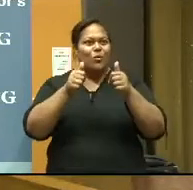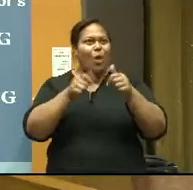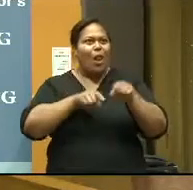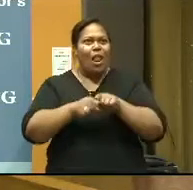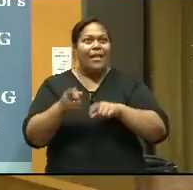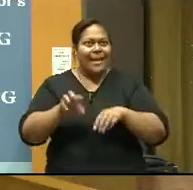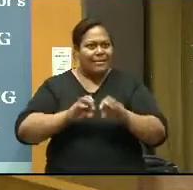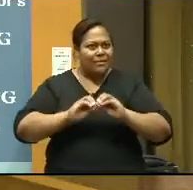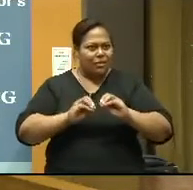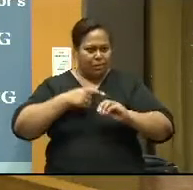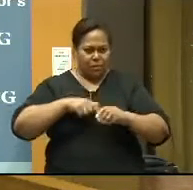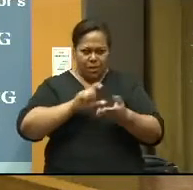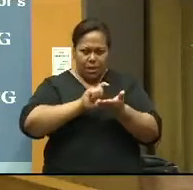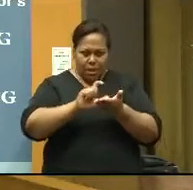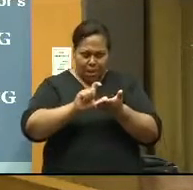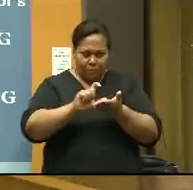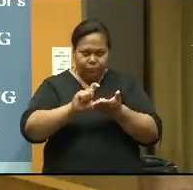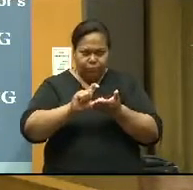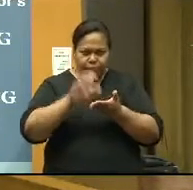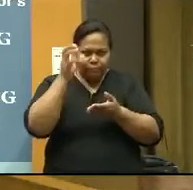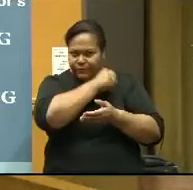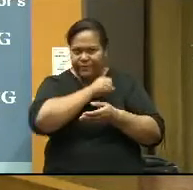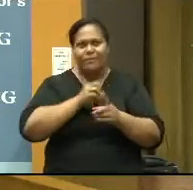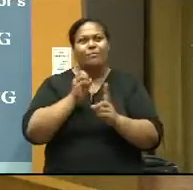I clearly saw that as a very important